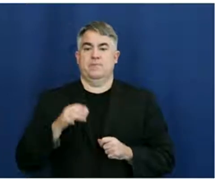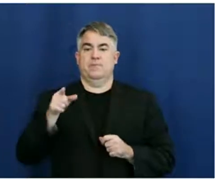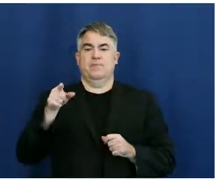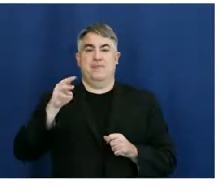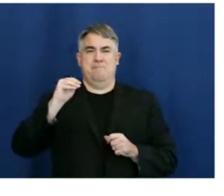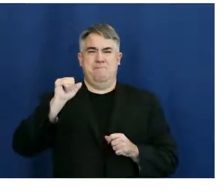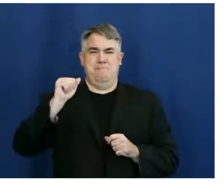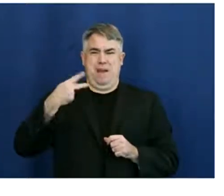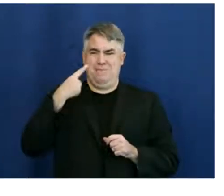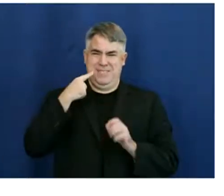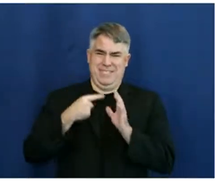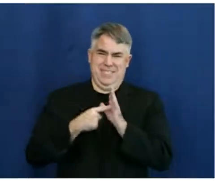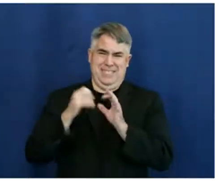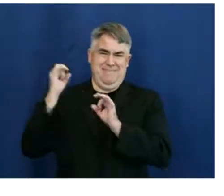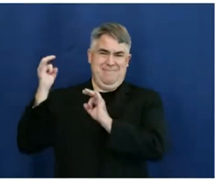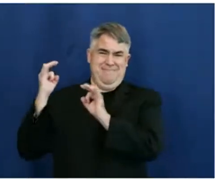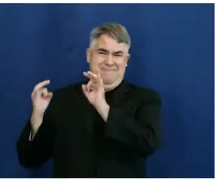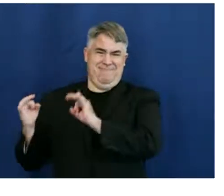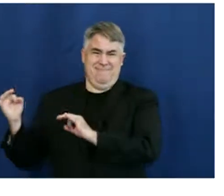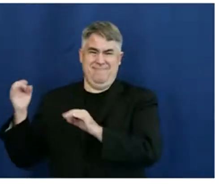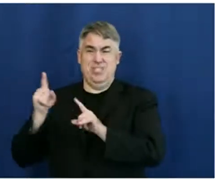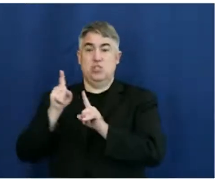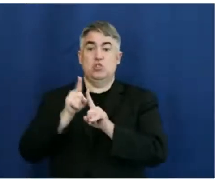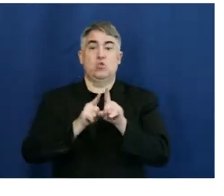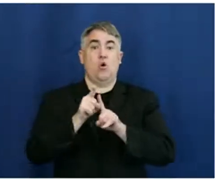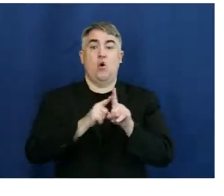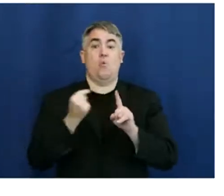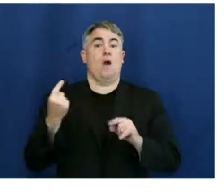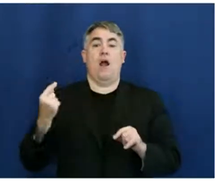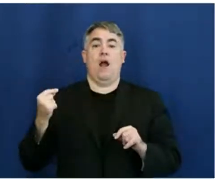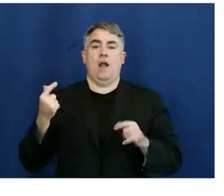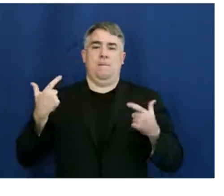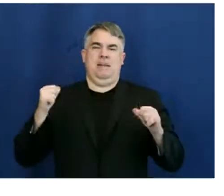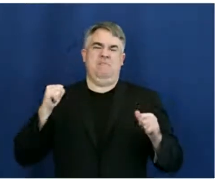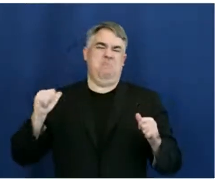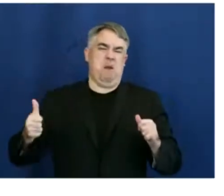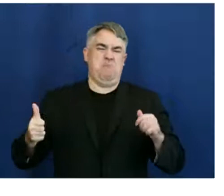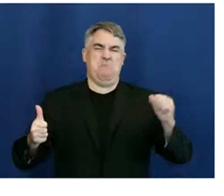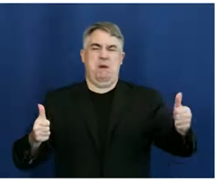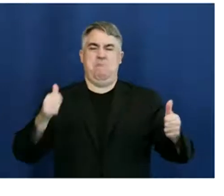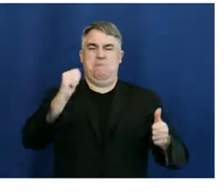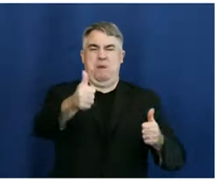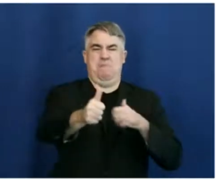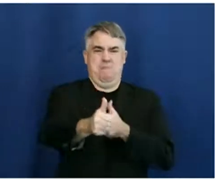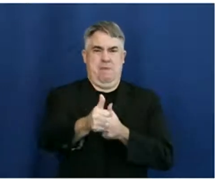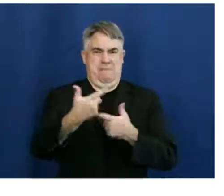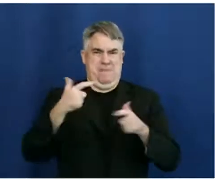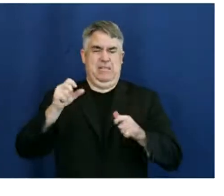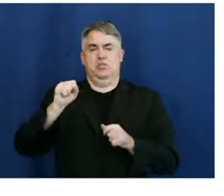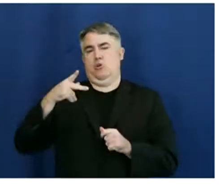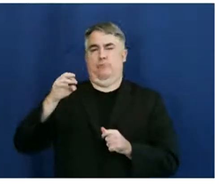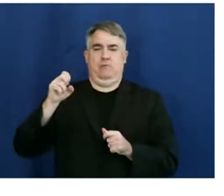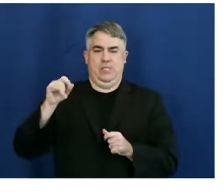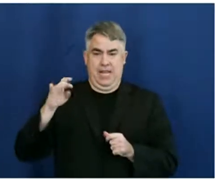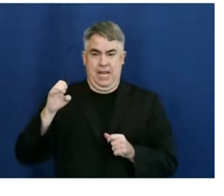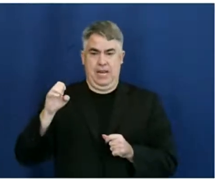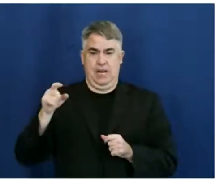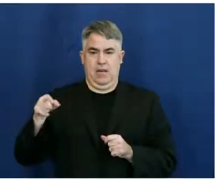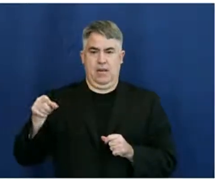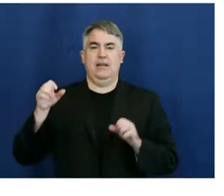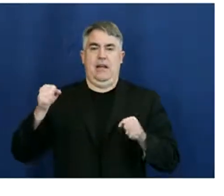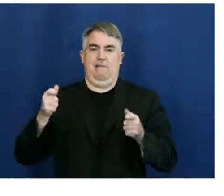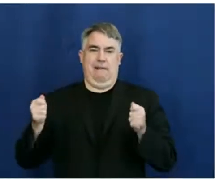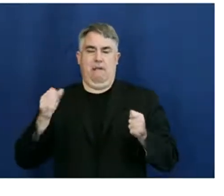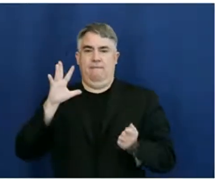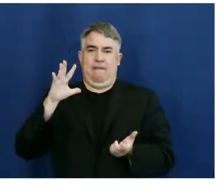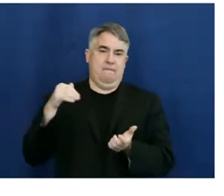stars representing those super stations, most capable if you have supply of doing up to 5,000 or a few even a little bit more per